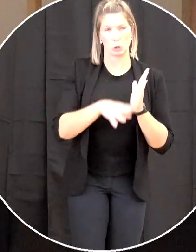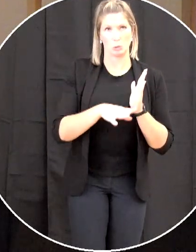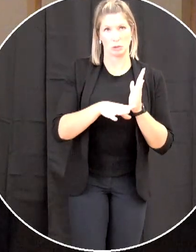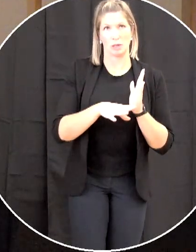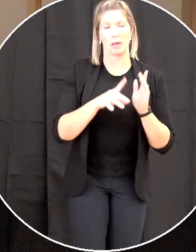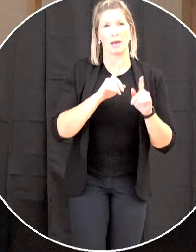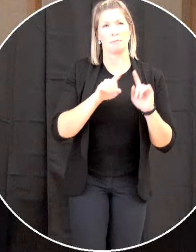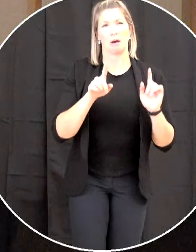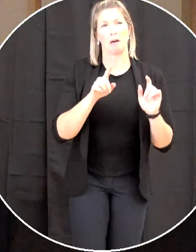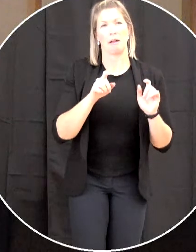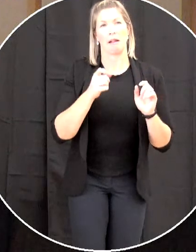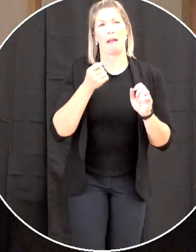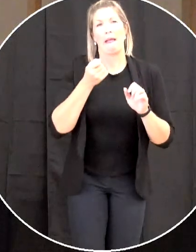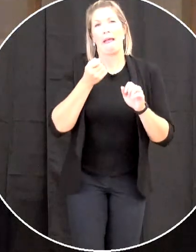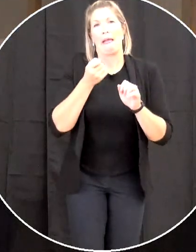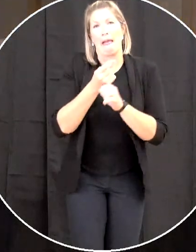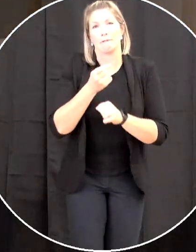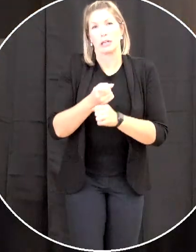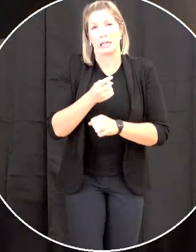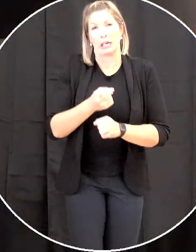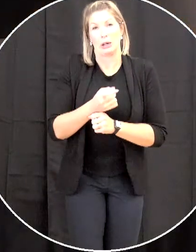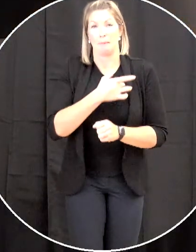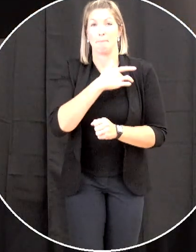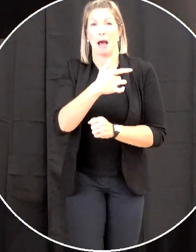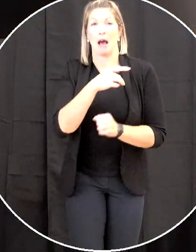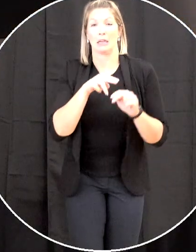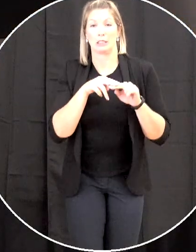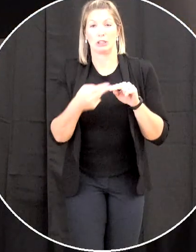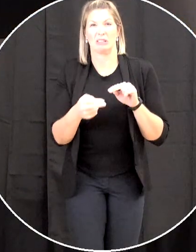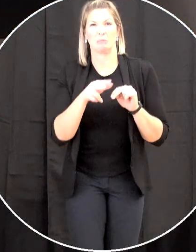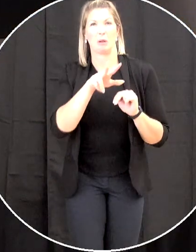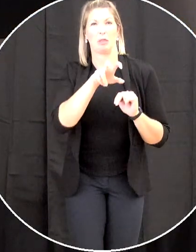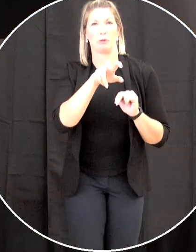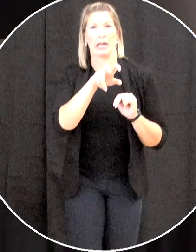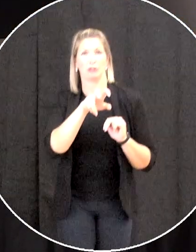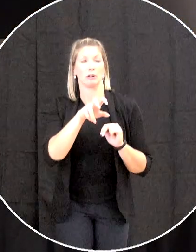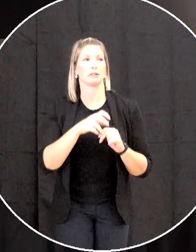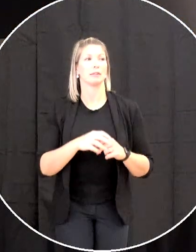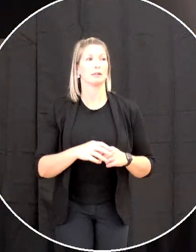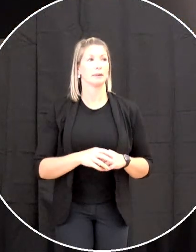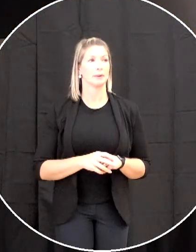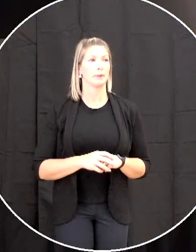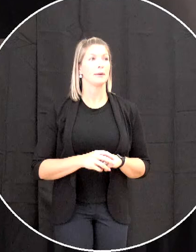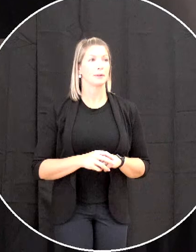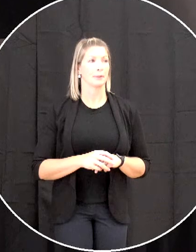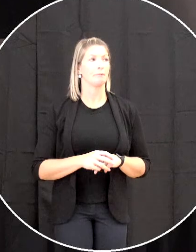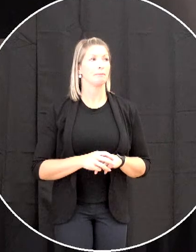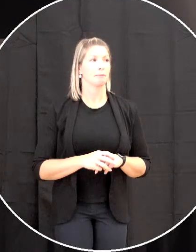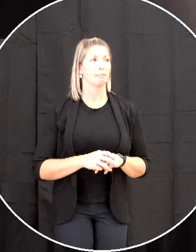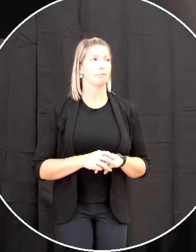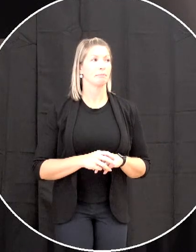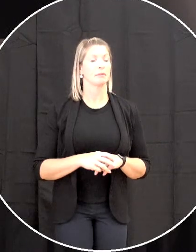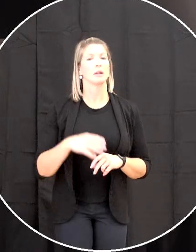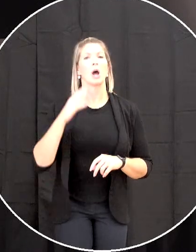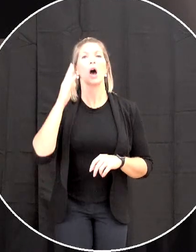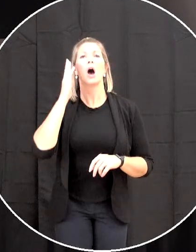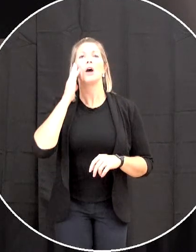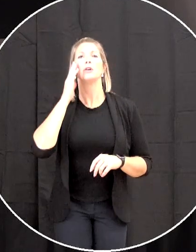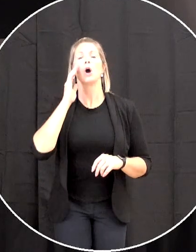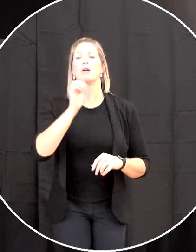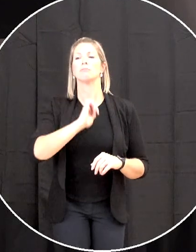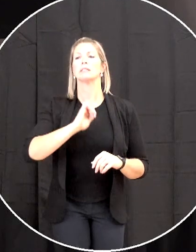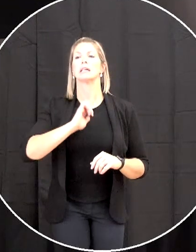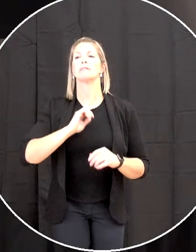300 to 500 a year attrition. And I know in the latest literature that you'd read from the district and the stuff that we circulate, we use